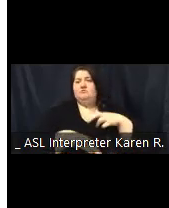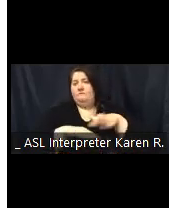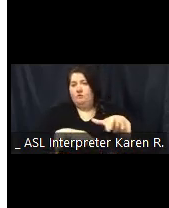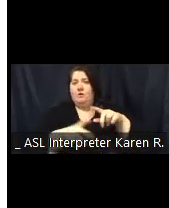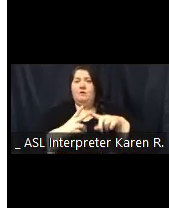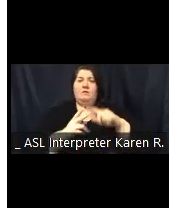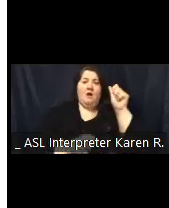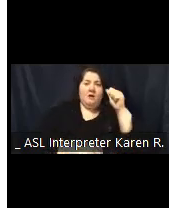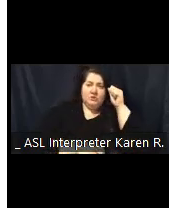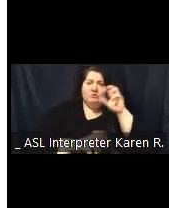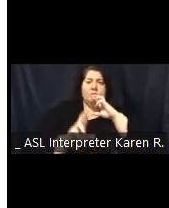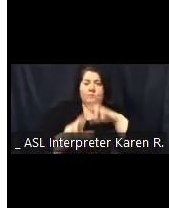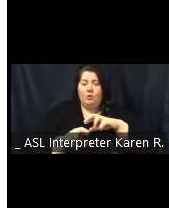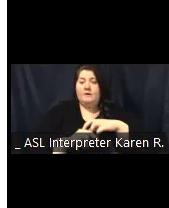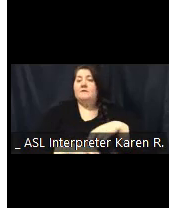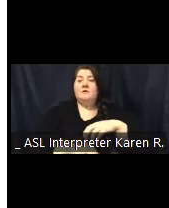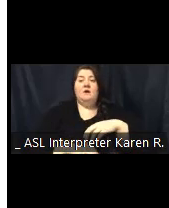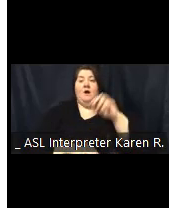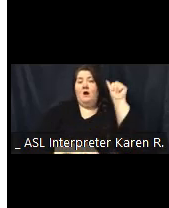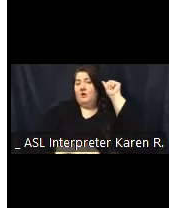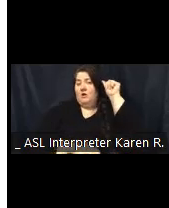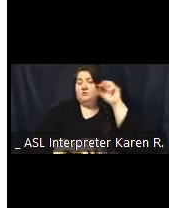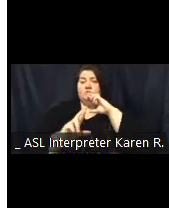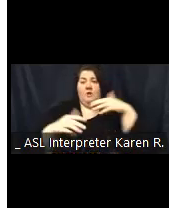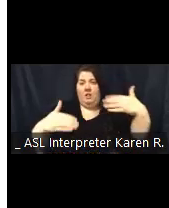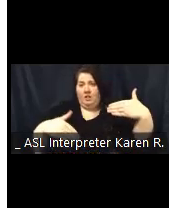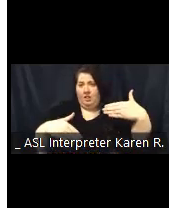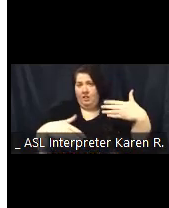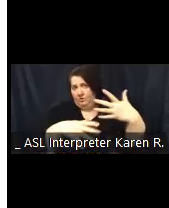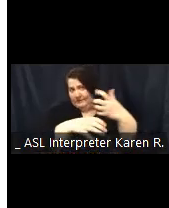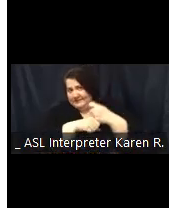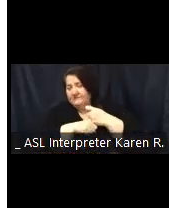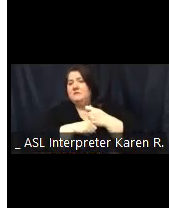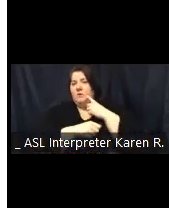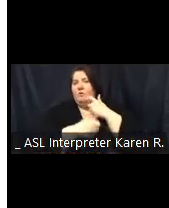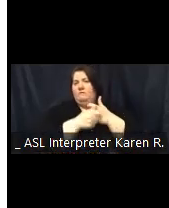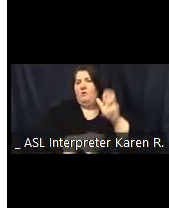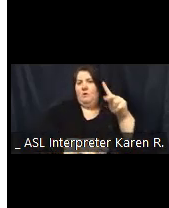If audiology report wasn't received, they may follow up with the audiologist.